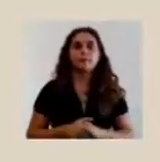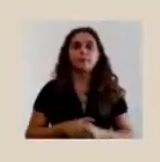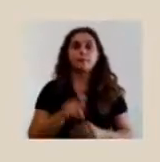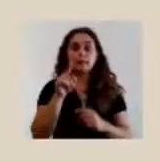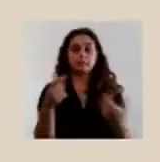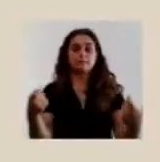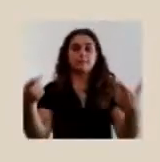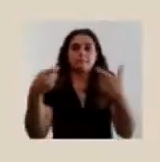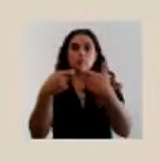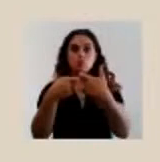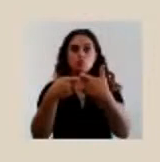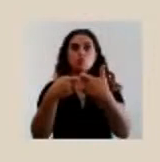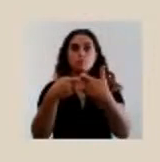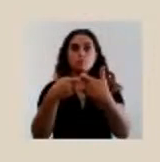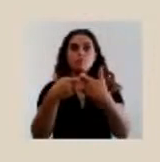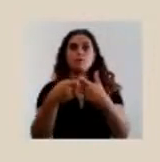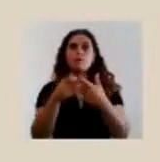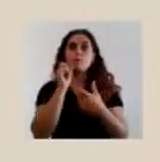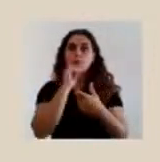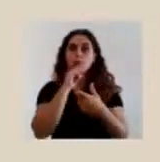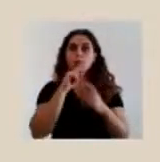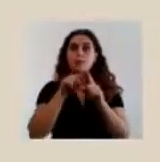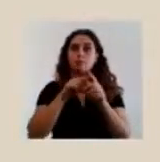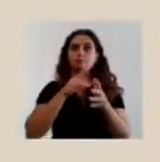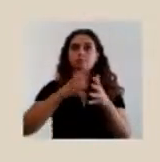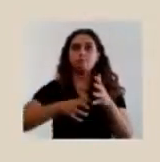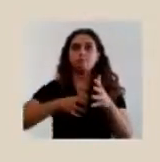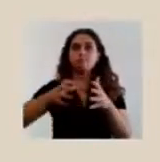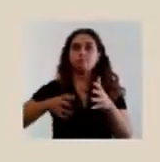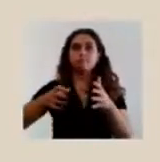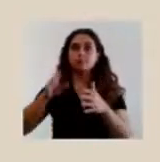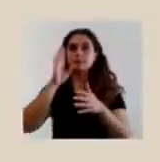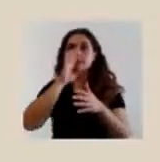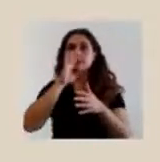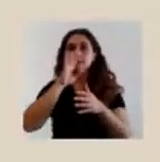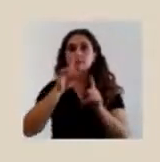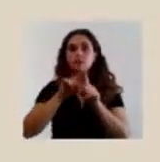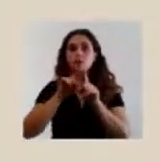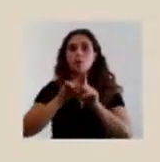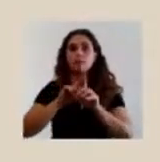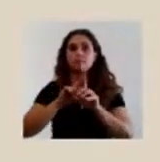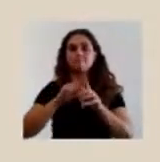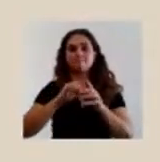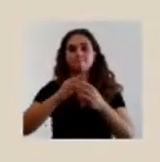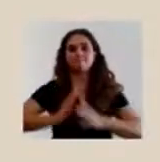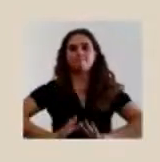This association would become stronger and stronger as your reading skills developed, thus